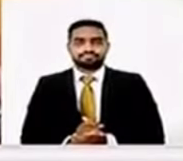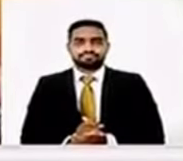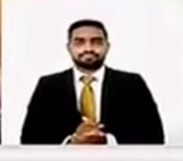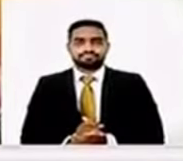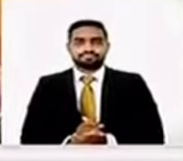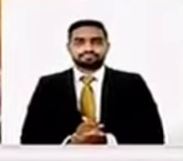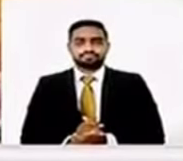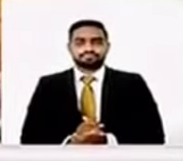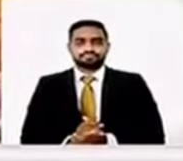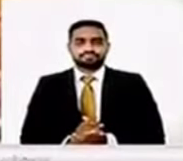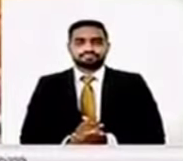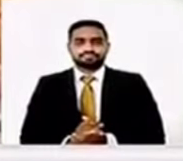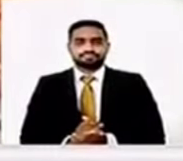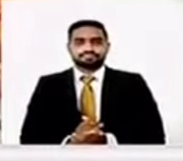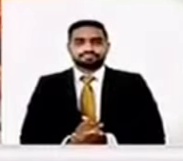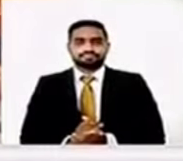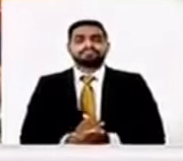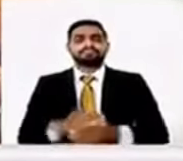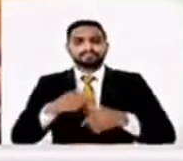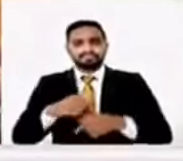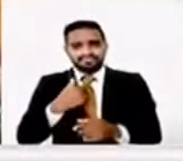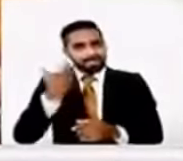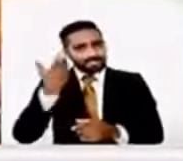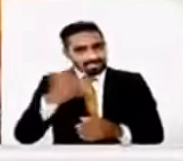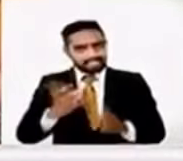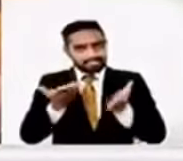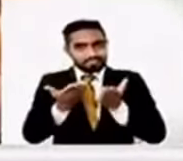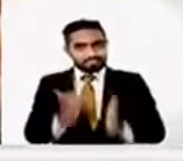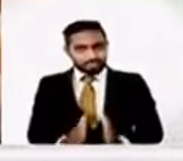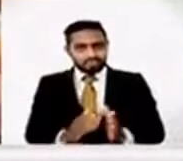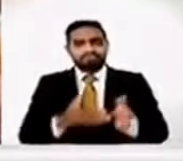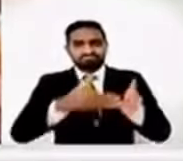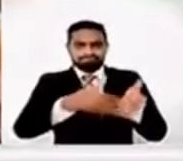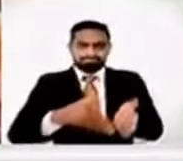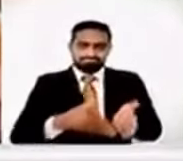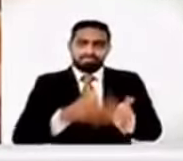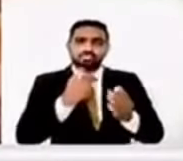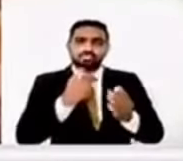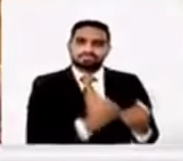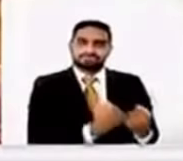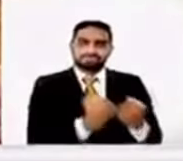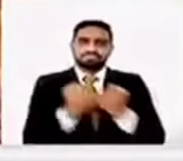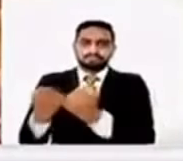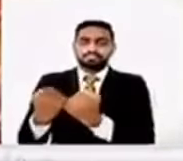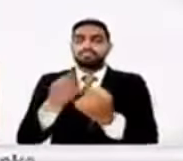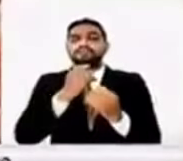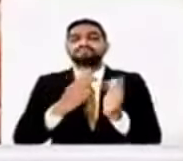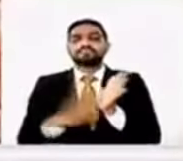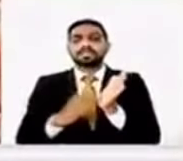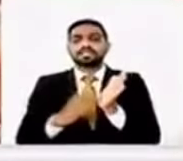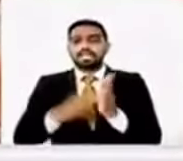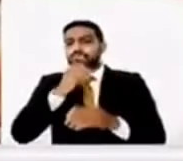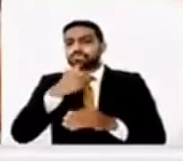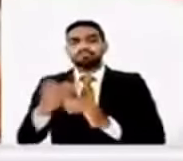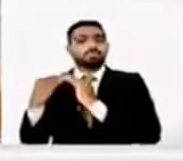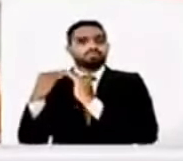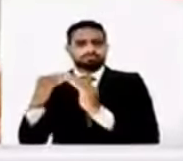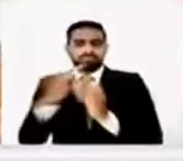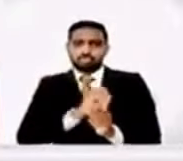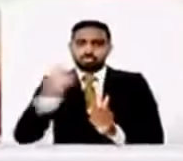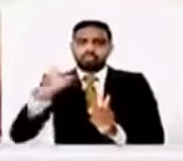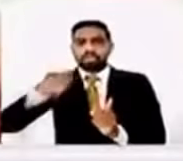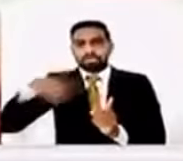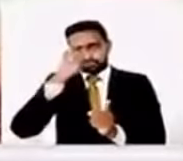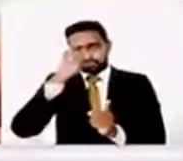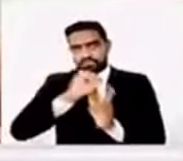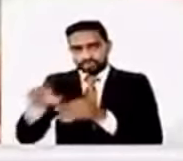The remains of the Most Venerable Thero will be transported to the Vidyasagara Pirivana tomorrow morning. The final rites will be conducted on Sunday,